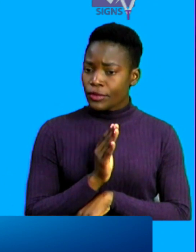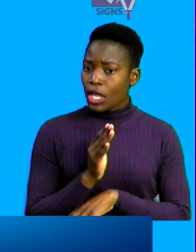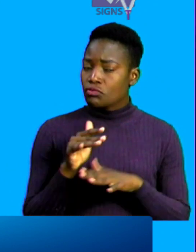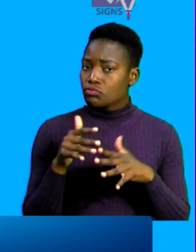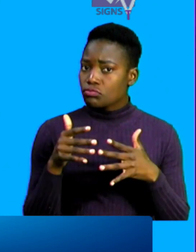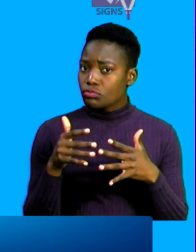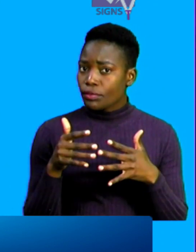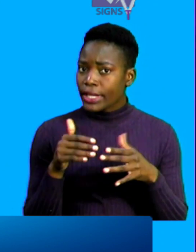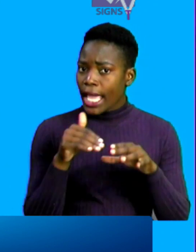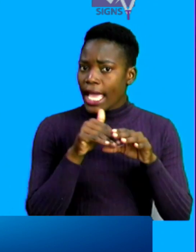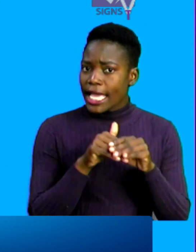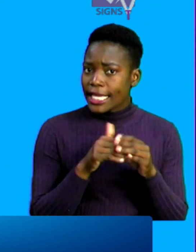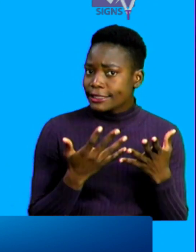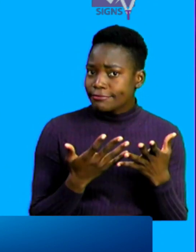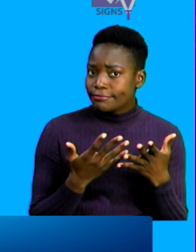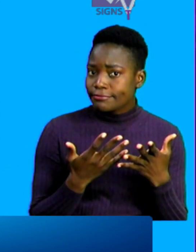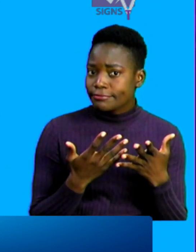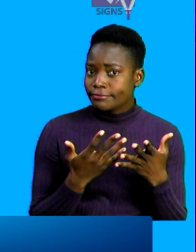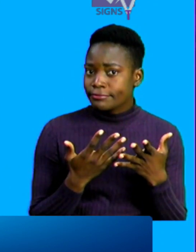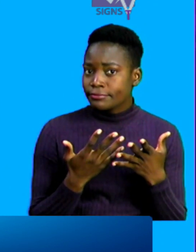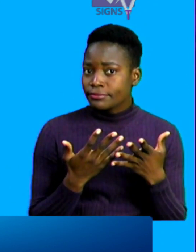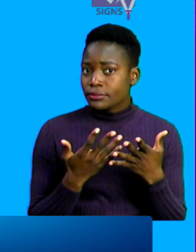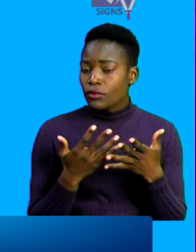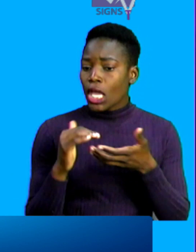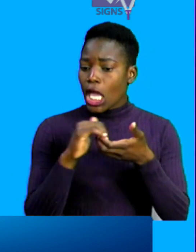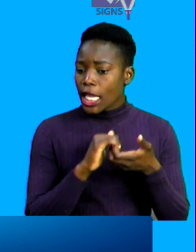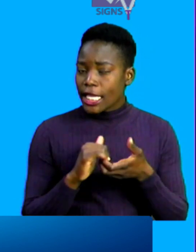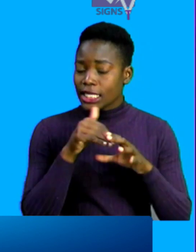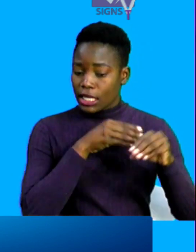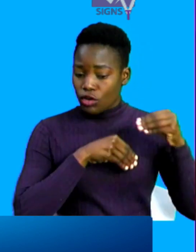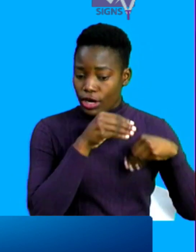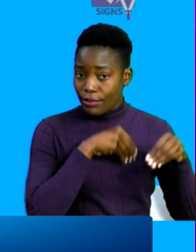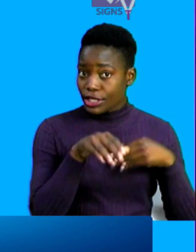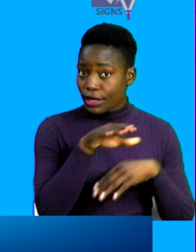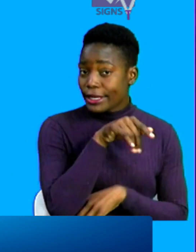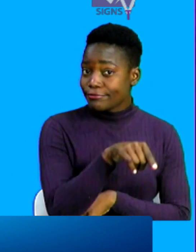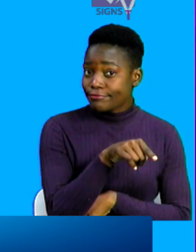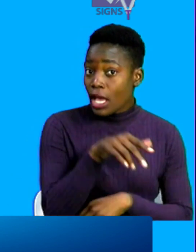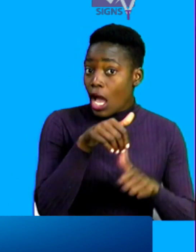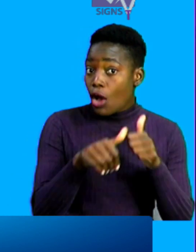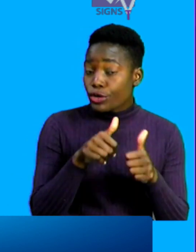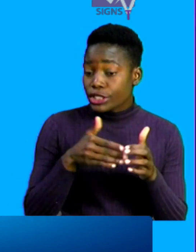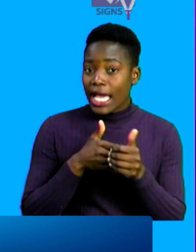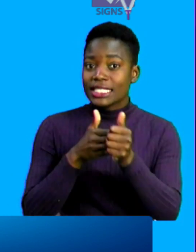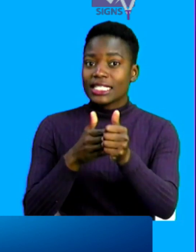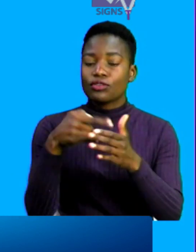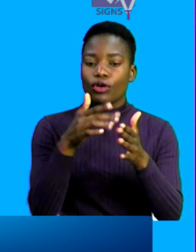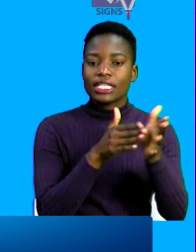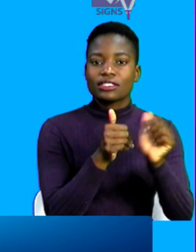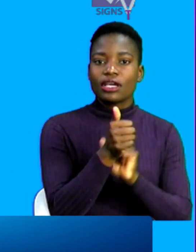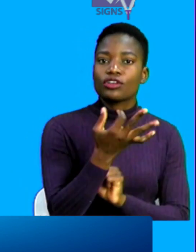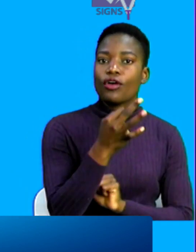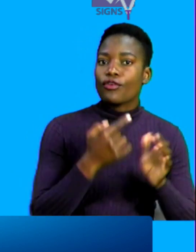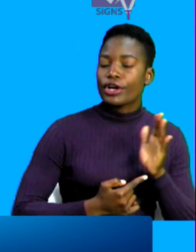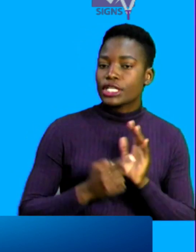compromised, incompetent, or engaged in corruption in this space that has led to the destruction of